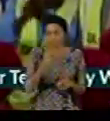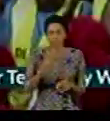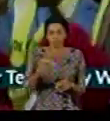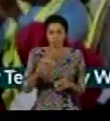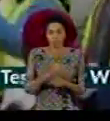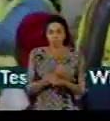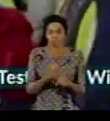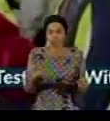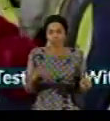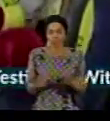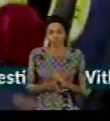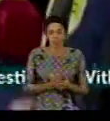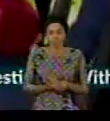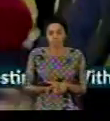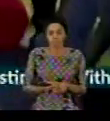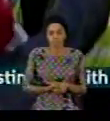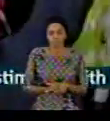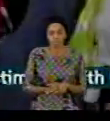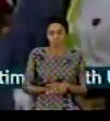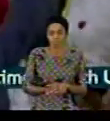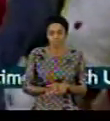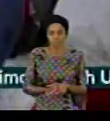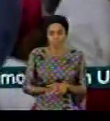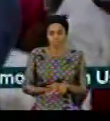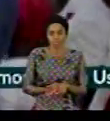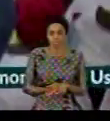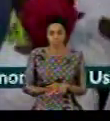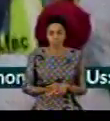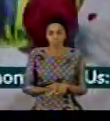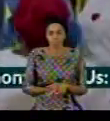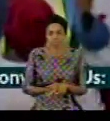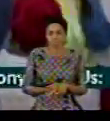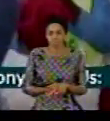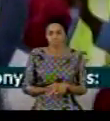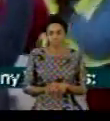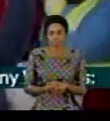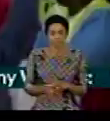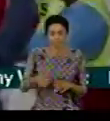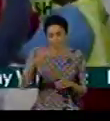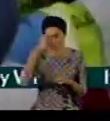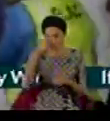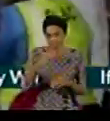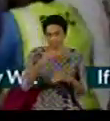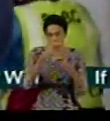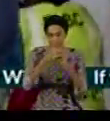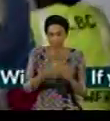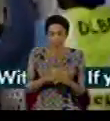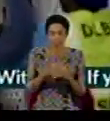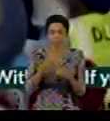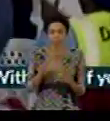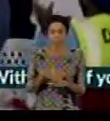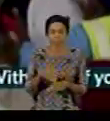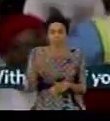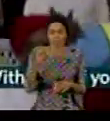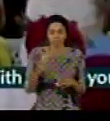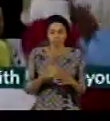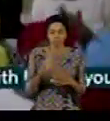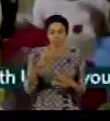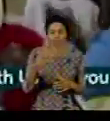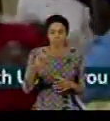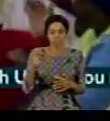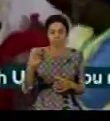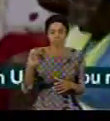Ibadan. Look at it over there. I worship at Deep Alive Bible Church. More shout for